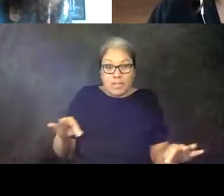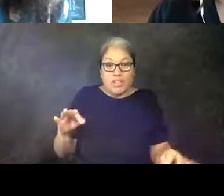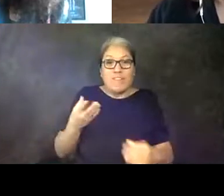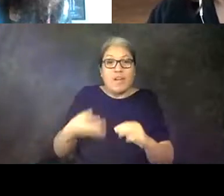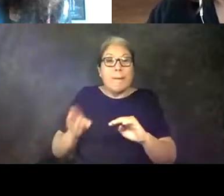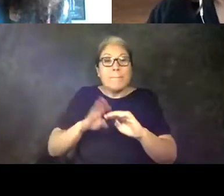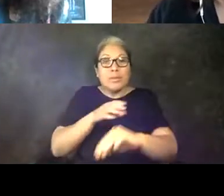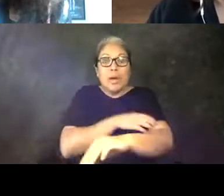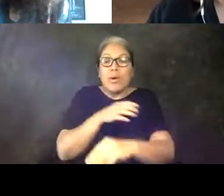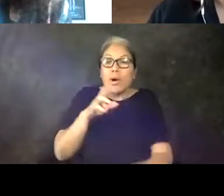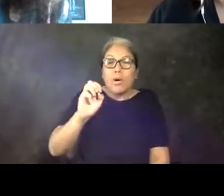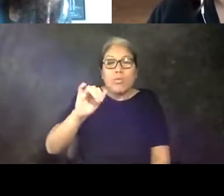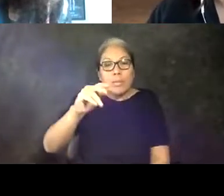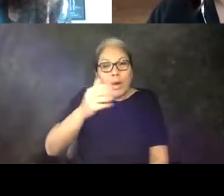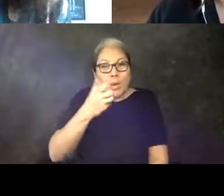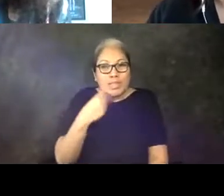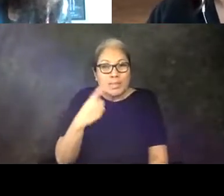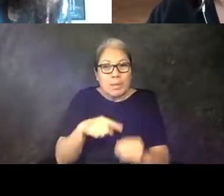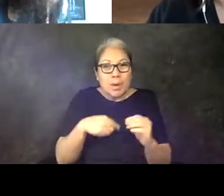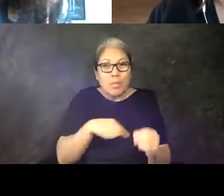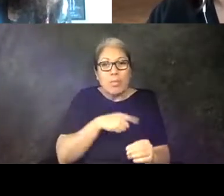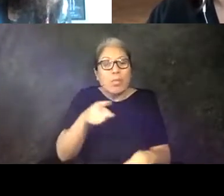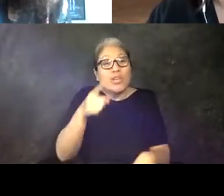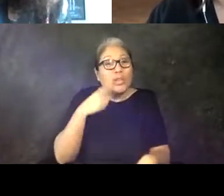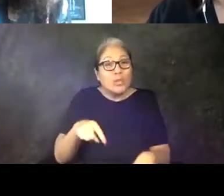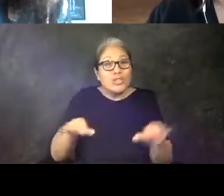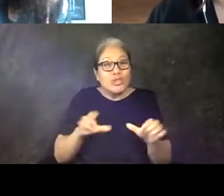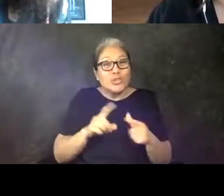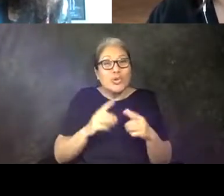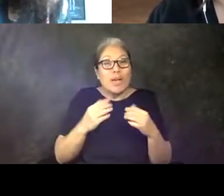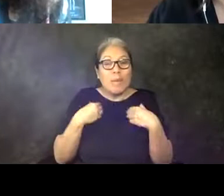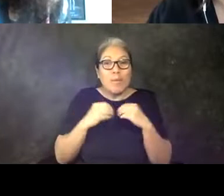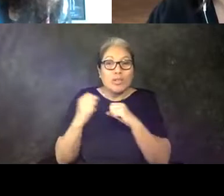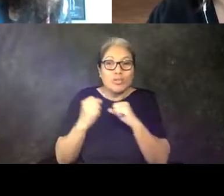do you want to say something about what you think we should do to build a stronger voice, build power?